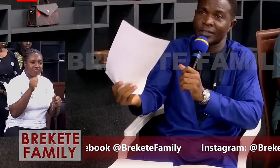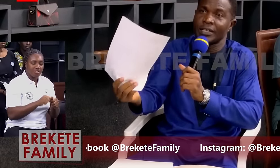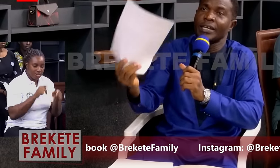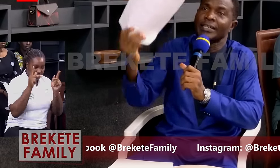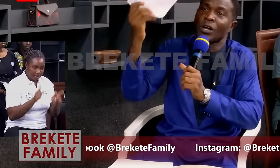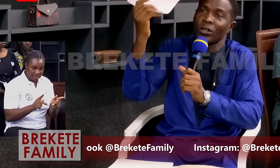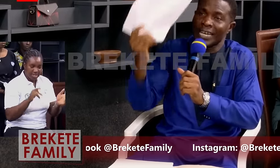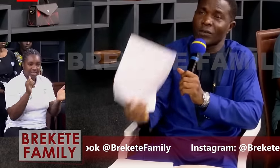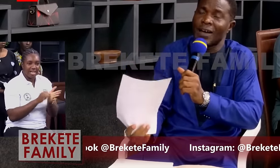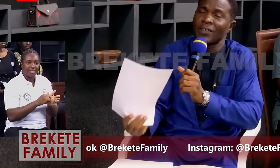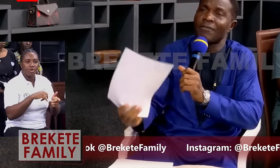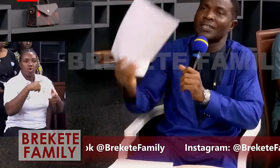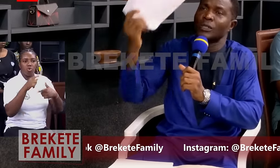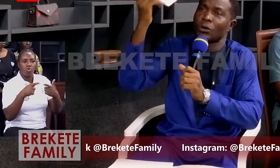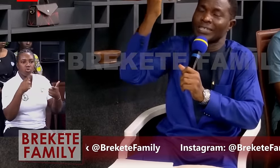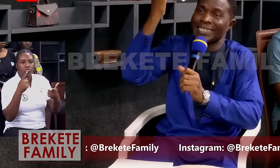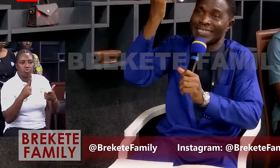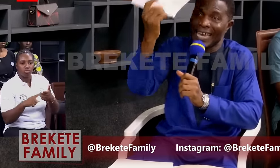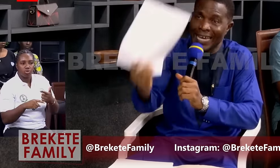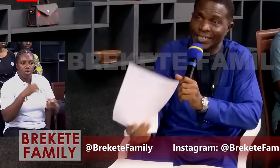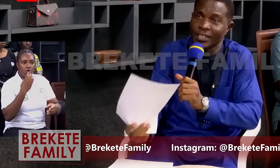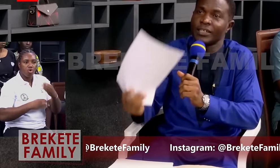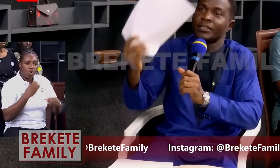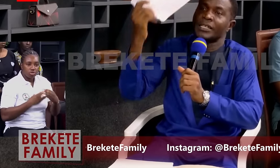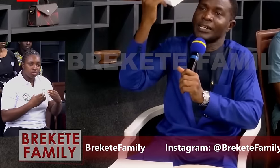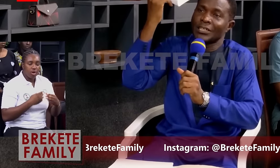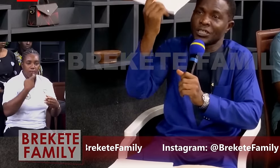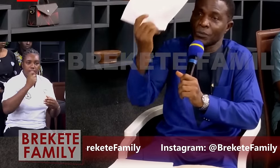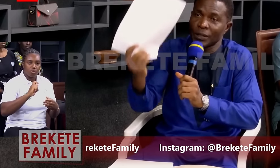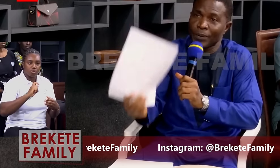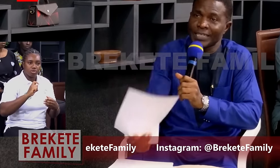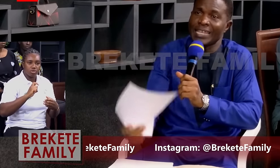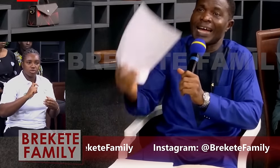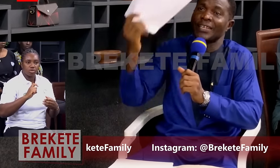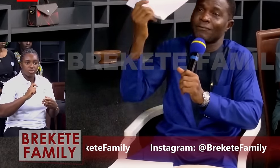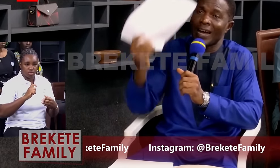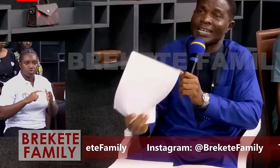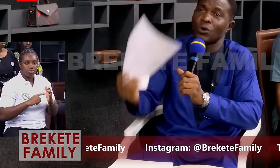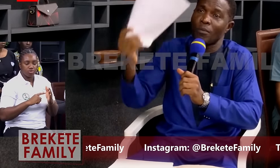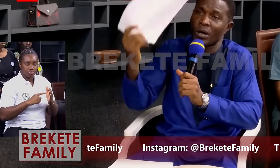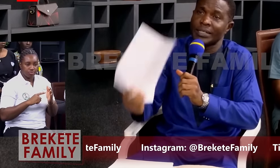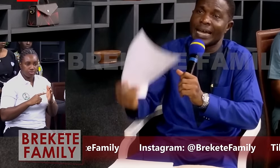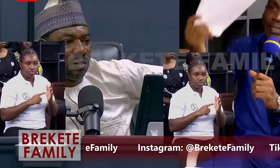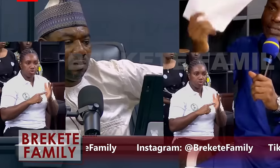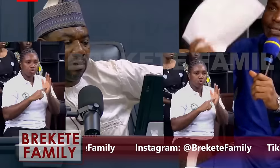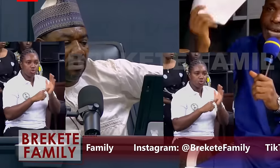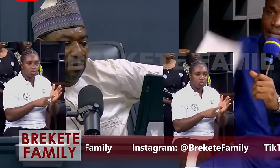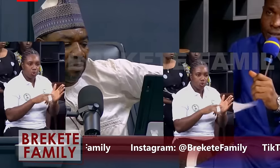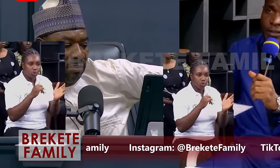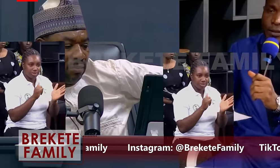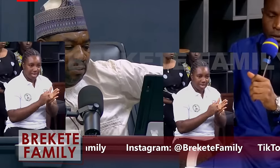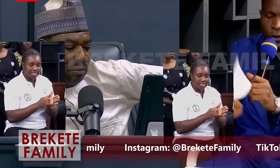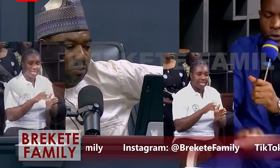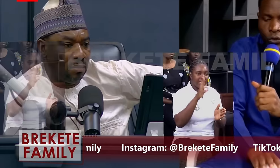affidavit. The content of the affidavit contains his age, the relationship with the patient, and the fact that no money exchanged